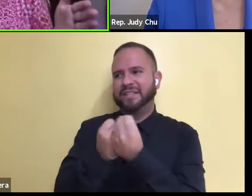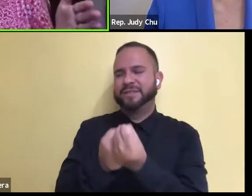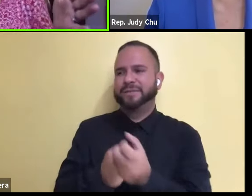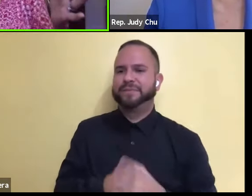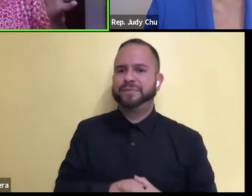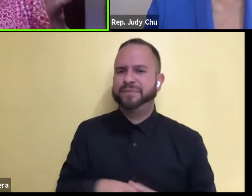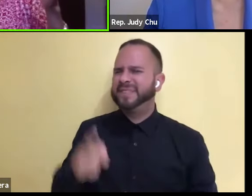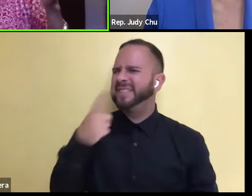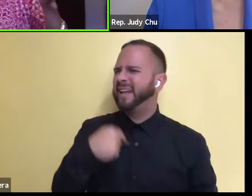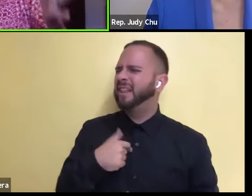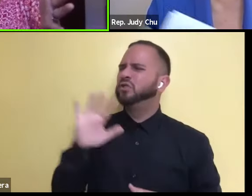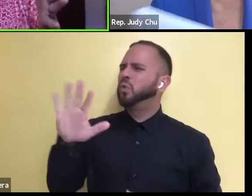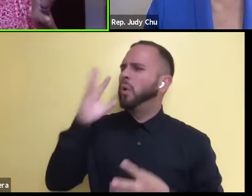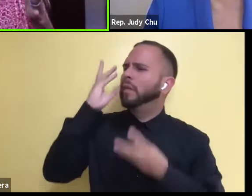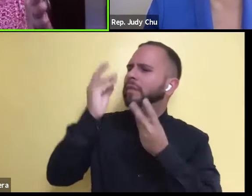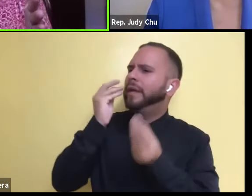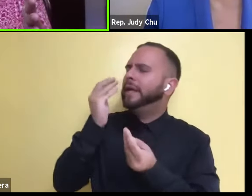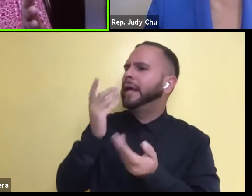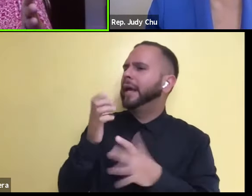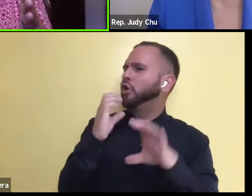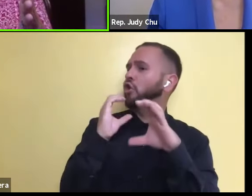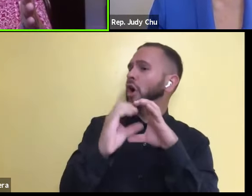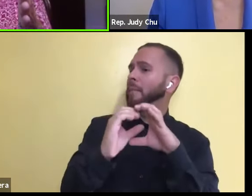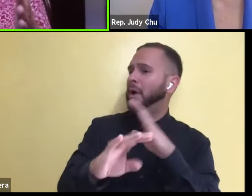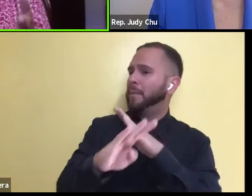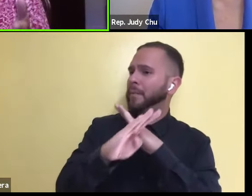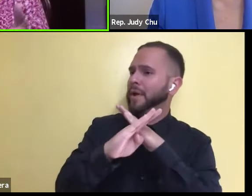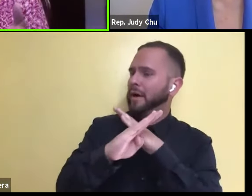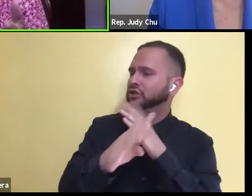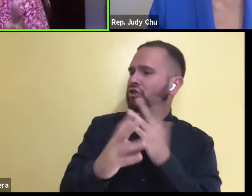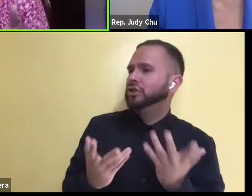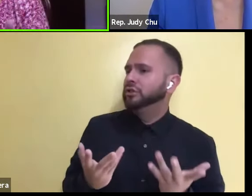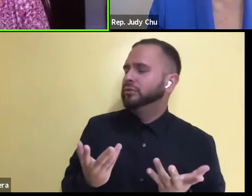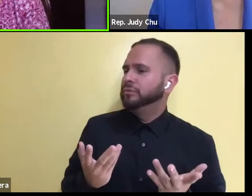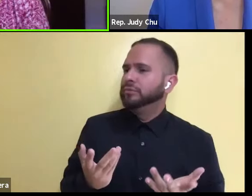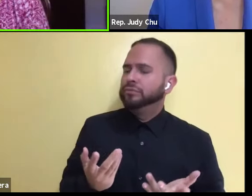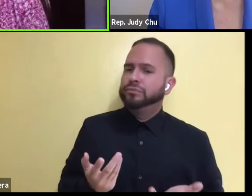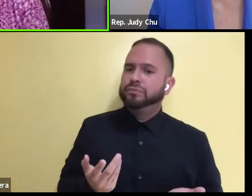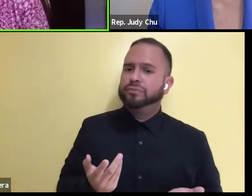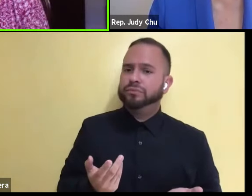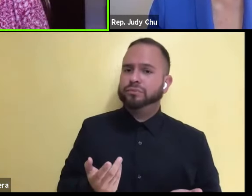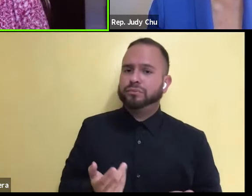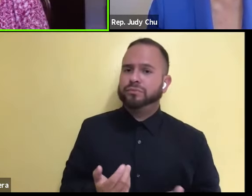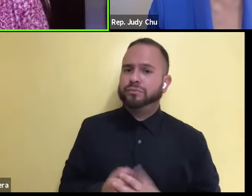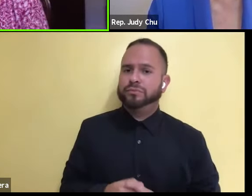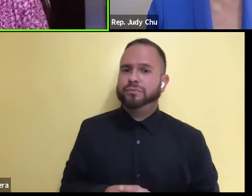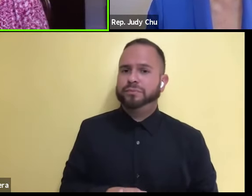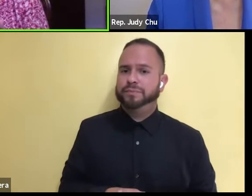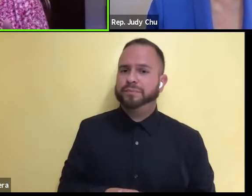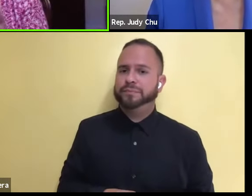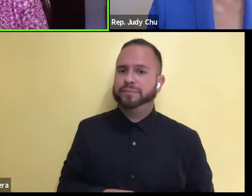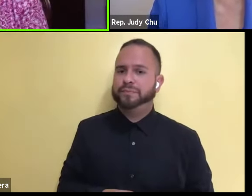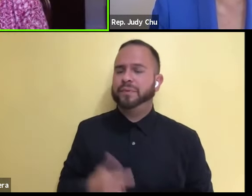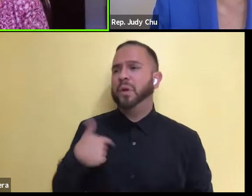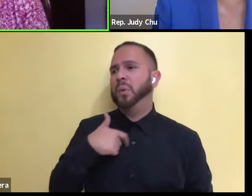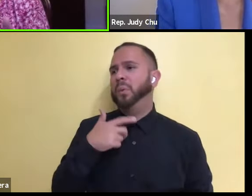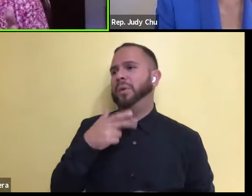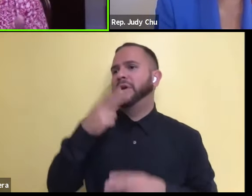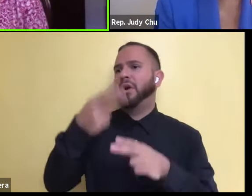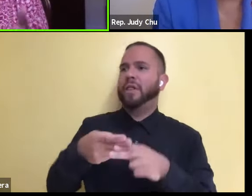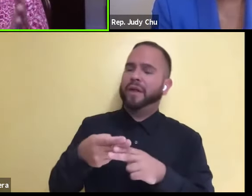what's your thinking on the copyright protection, and I want to say, you know, we call it piracy, but I call it